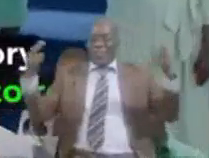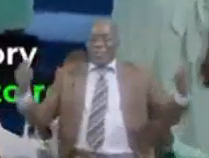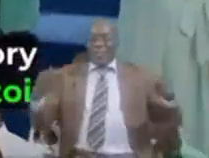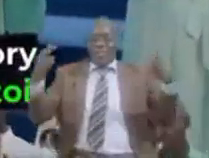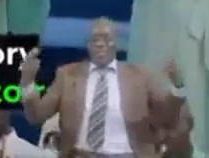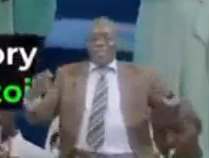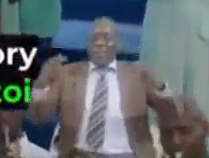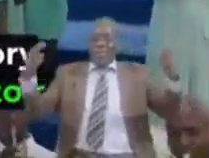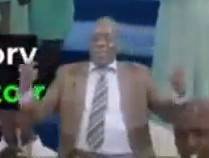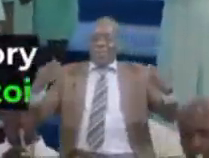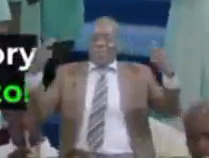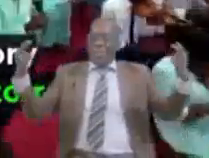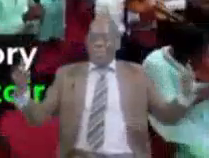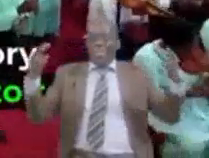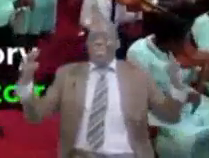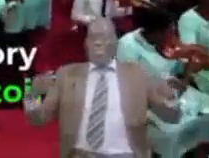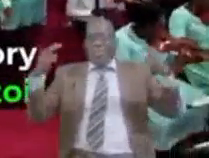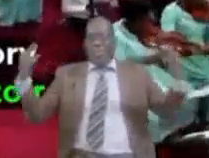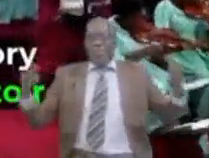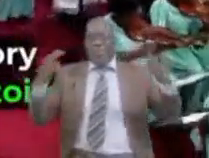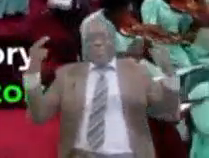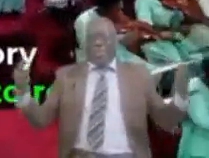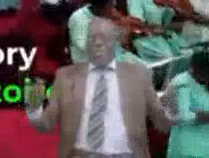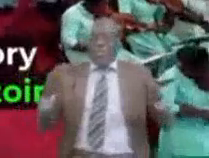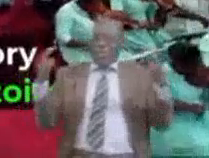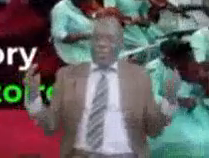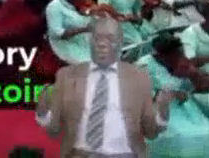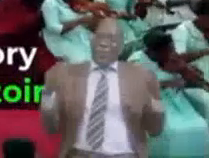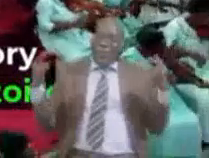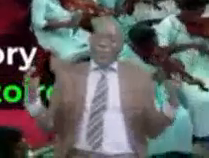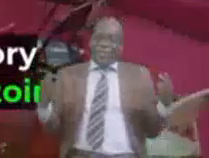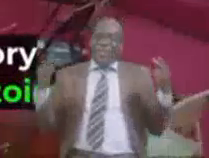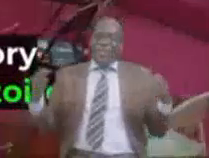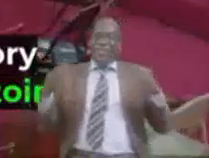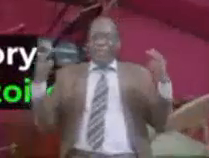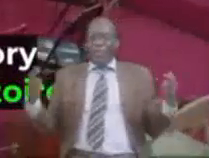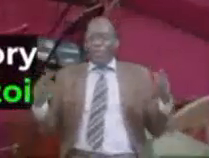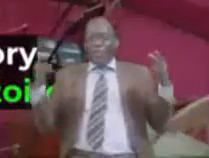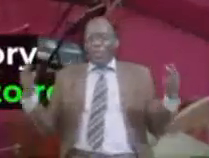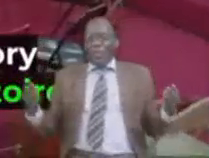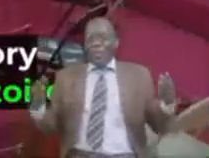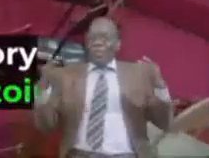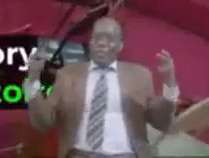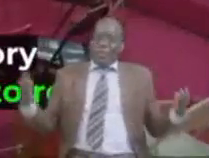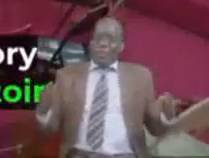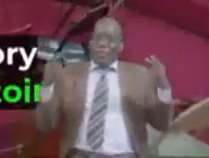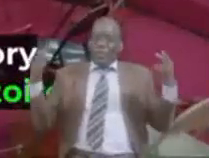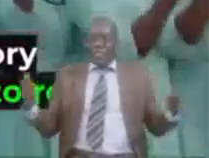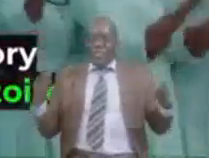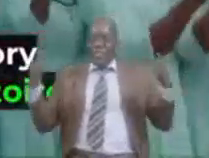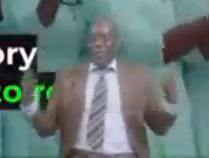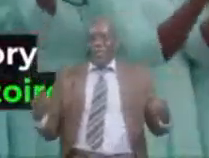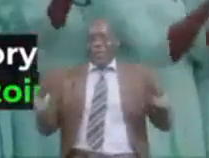victorious. We are victorious. We are victorious right now, right here,